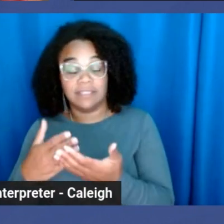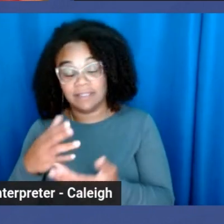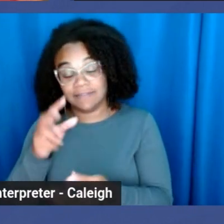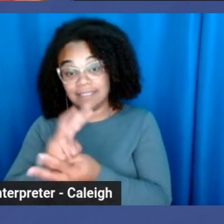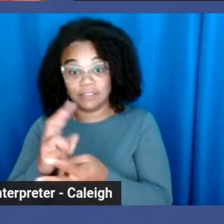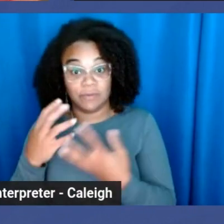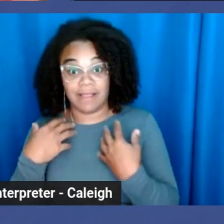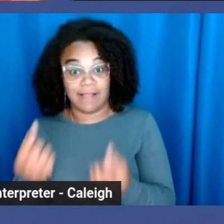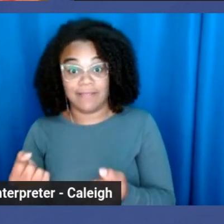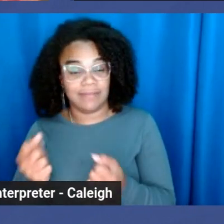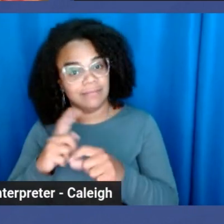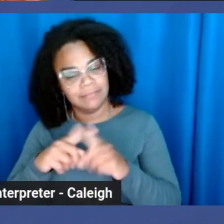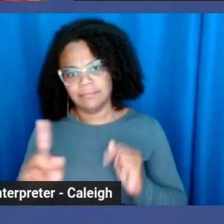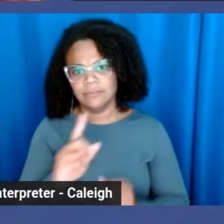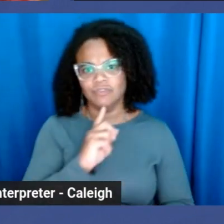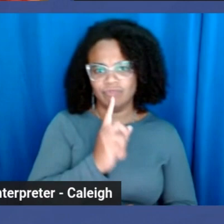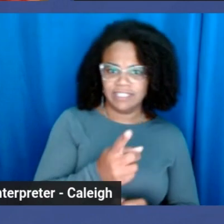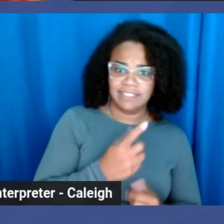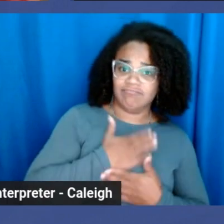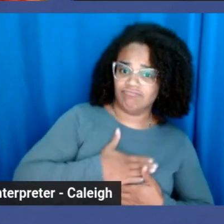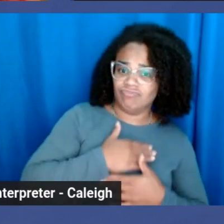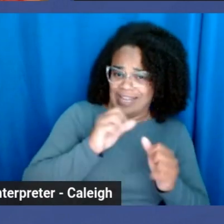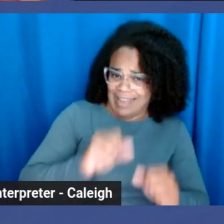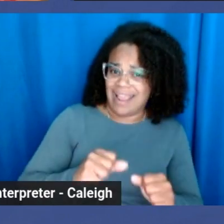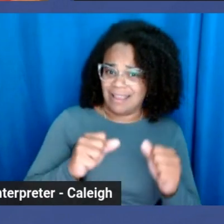in fact it can be empowering.